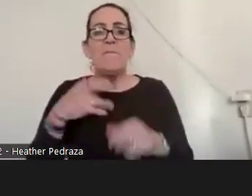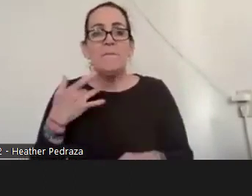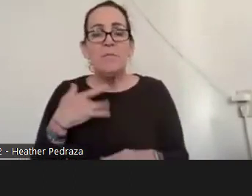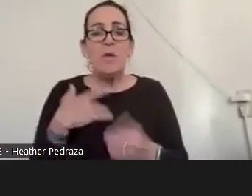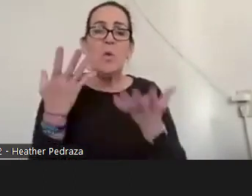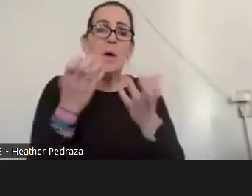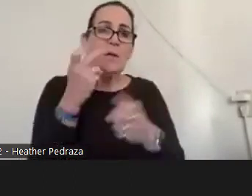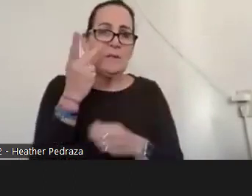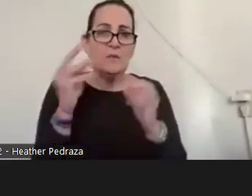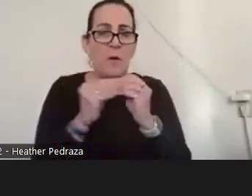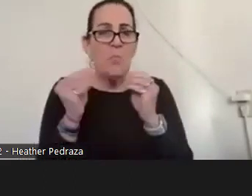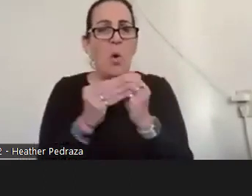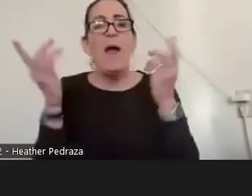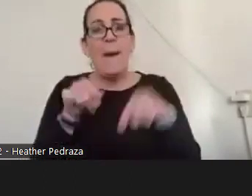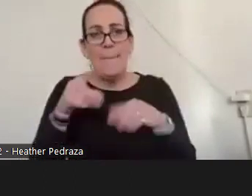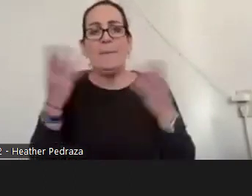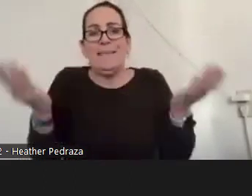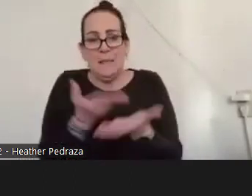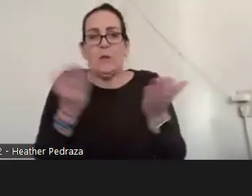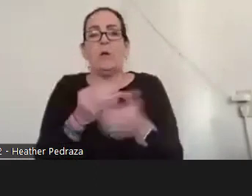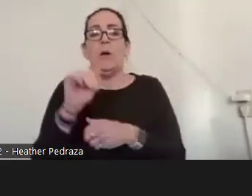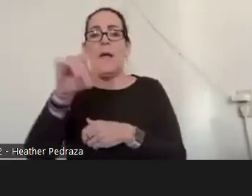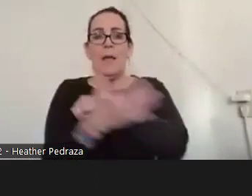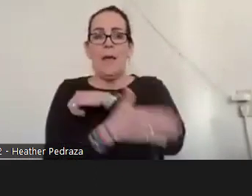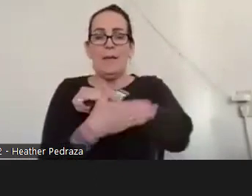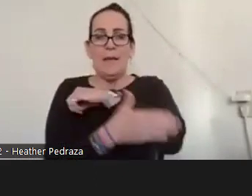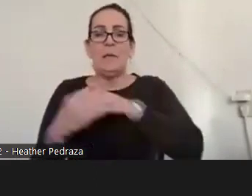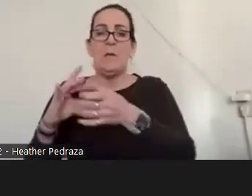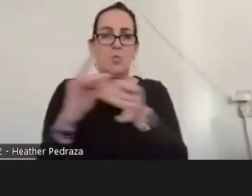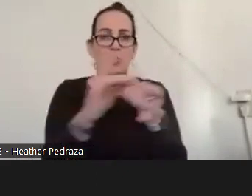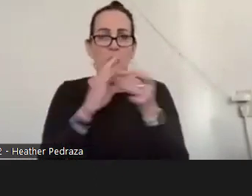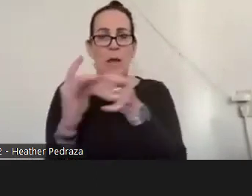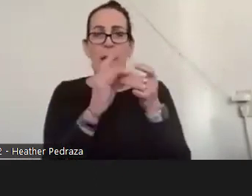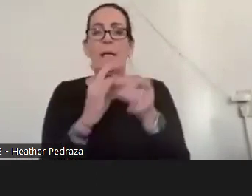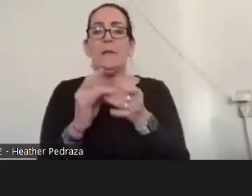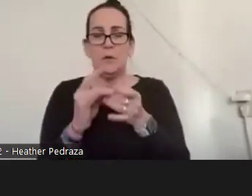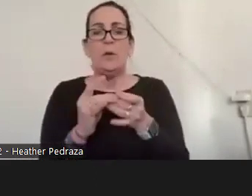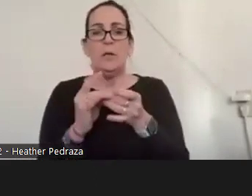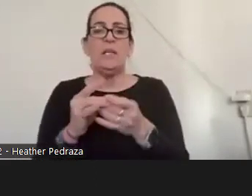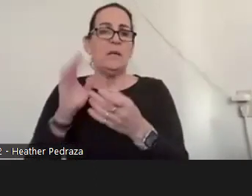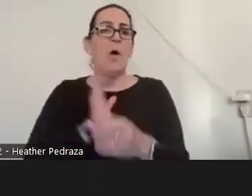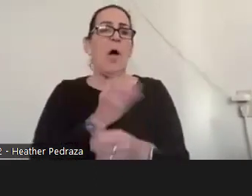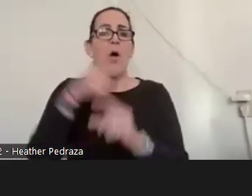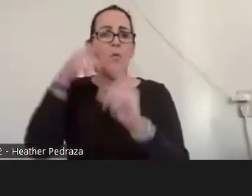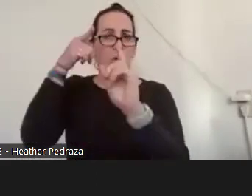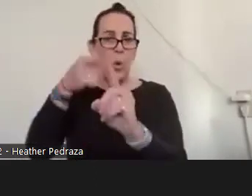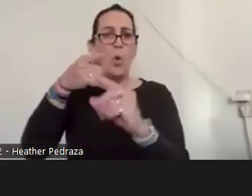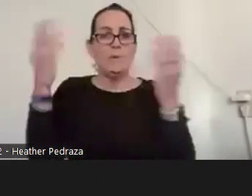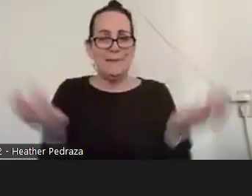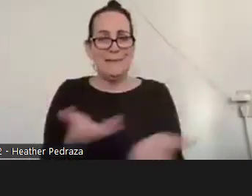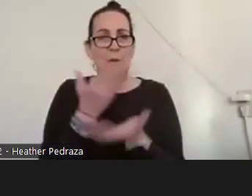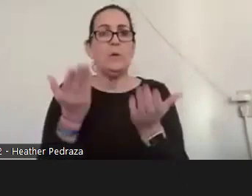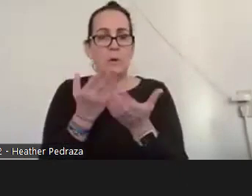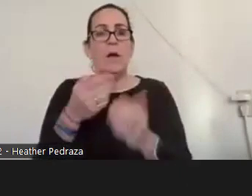more happening in LA County related to what what the goals are for the master plan for aging